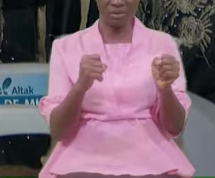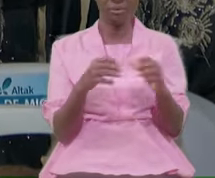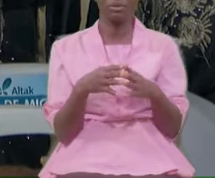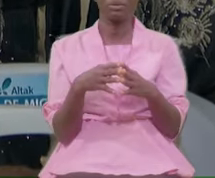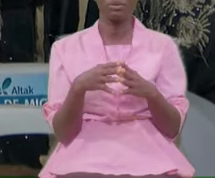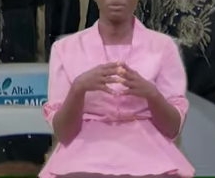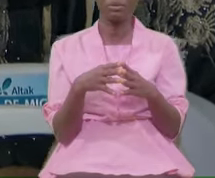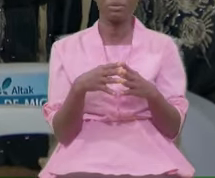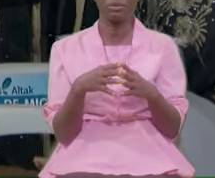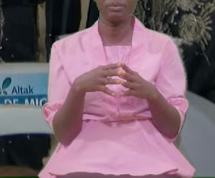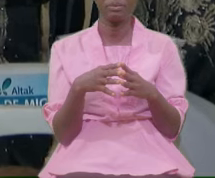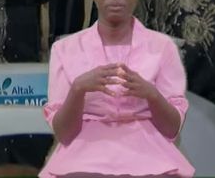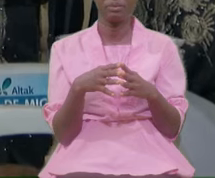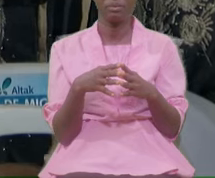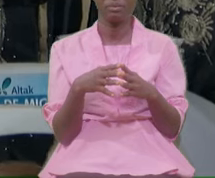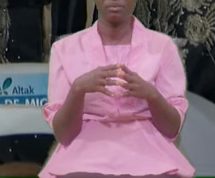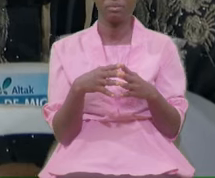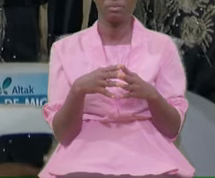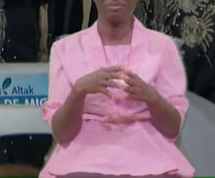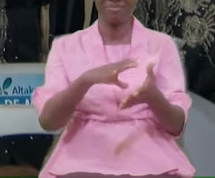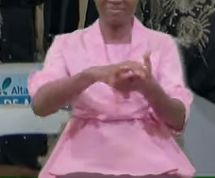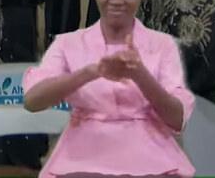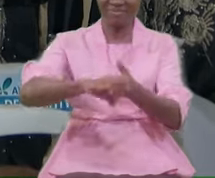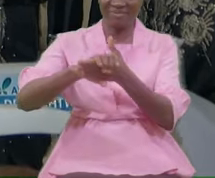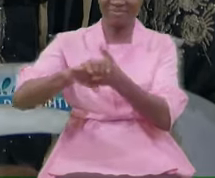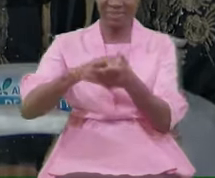ofv congr congratula